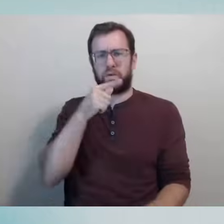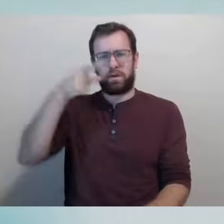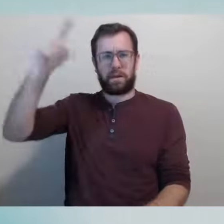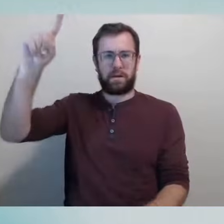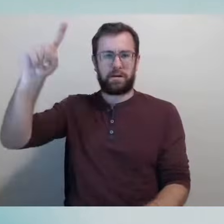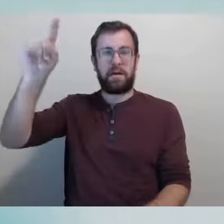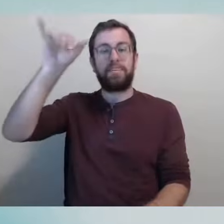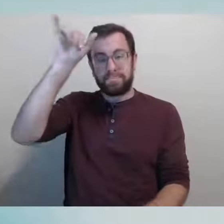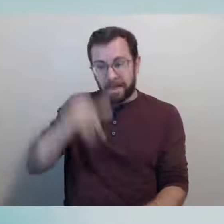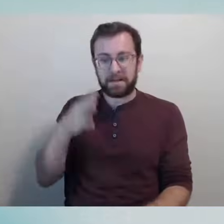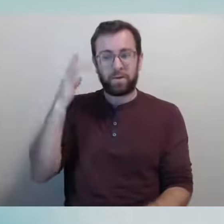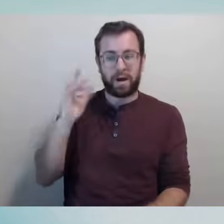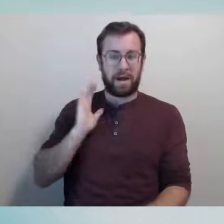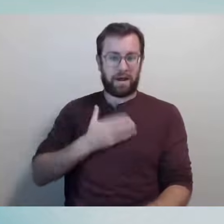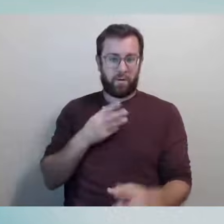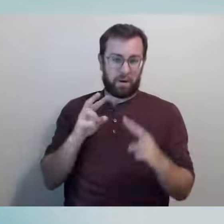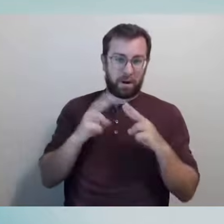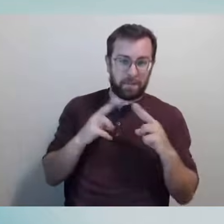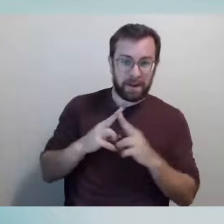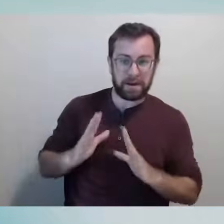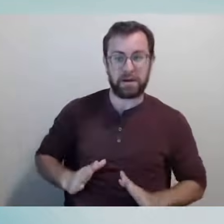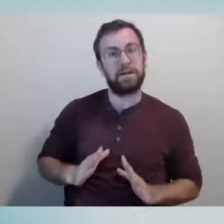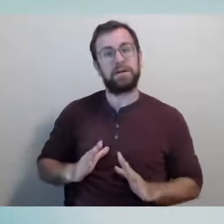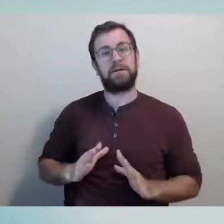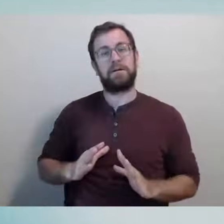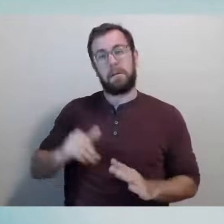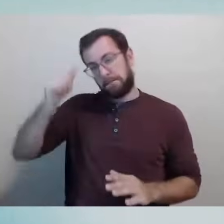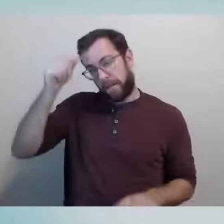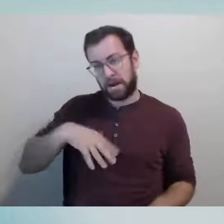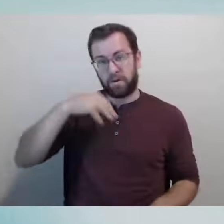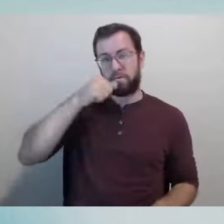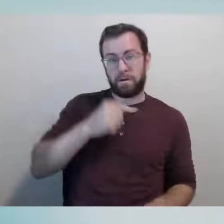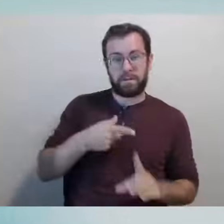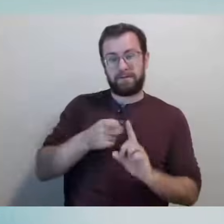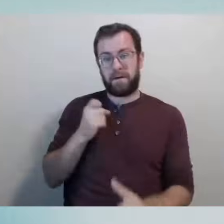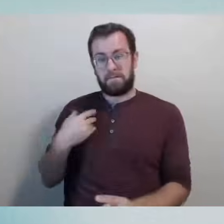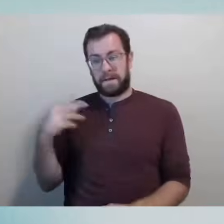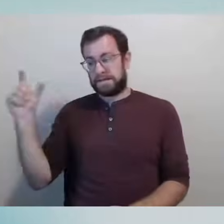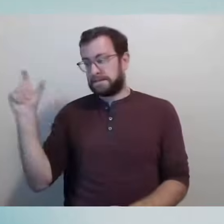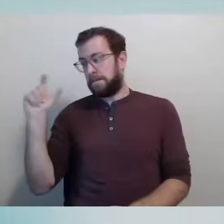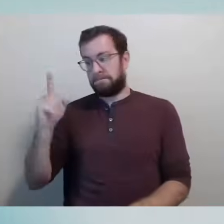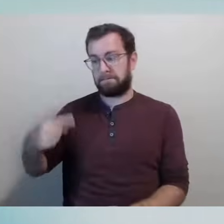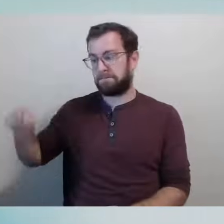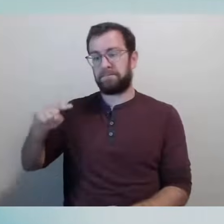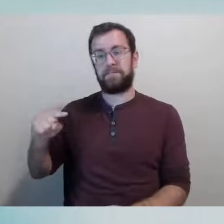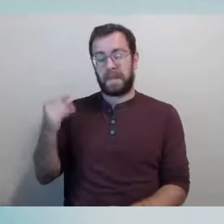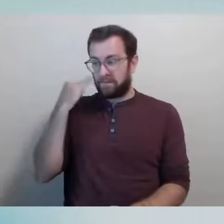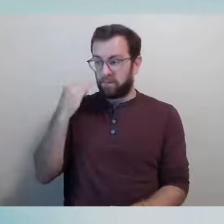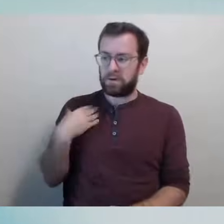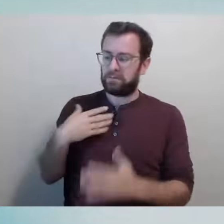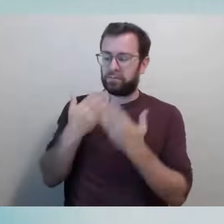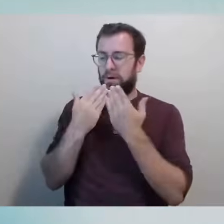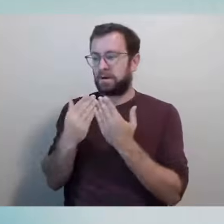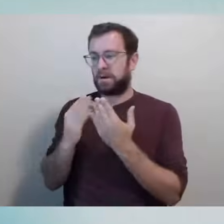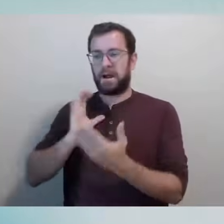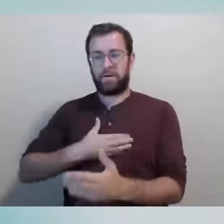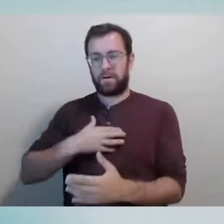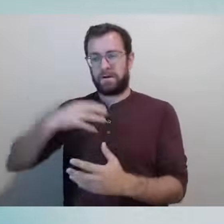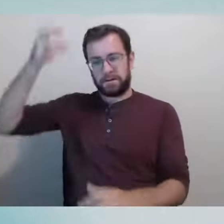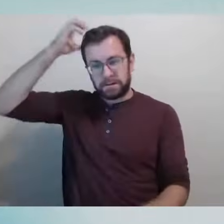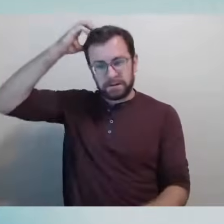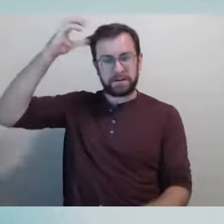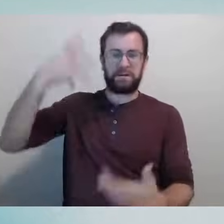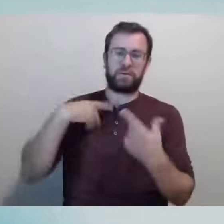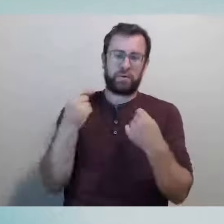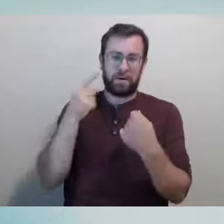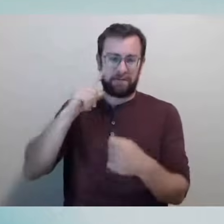why our companions, the great men and women of Islam, when they pray and we go to our shuyukh and we say to them, make dua for